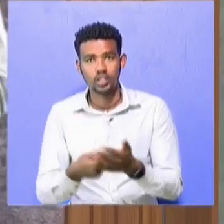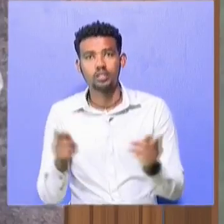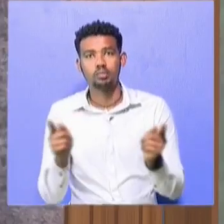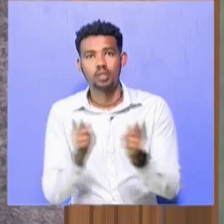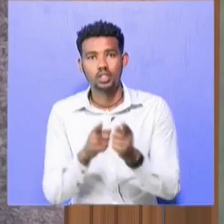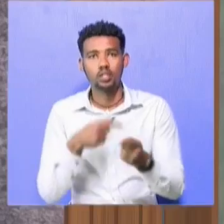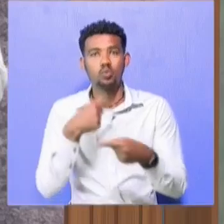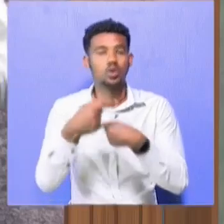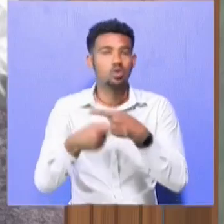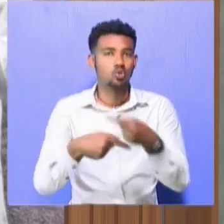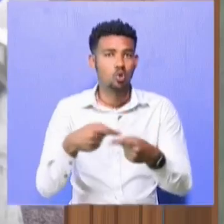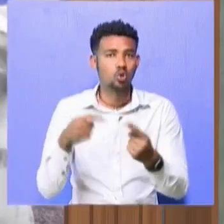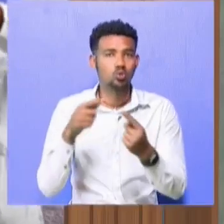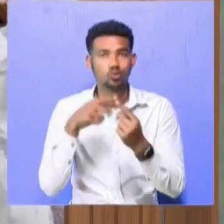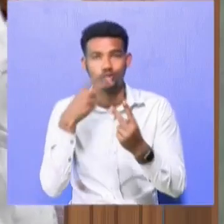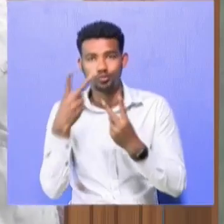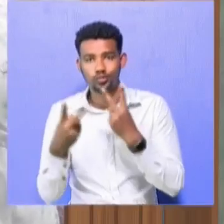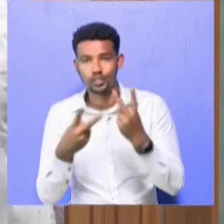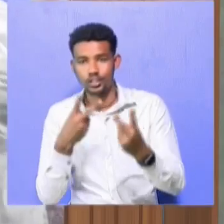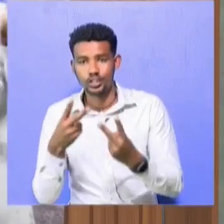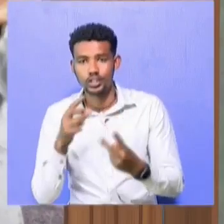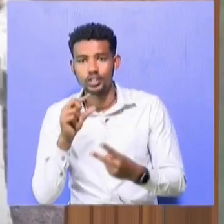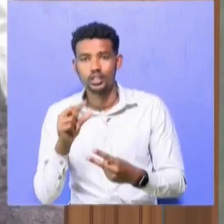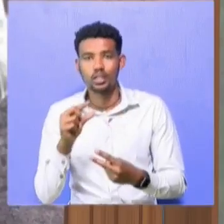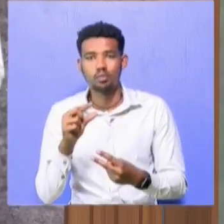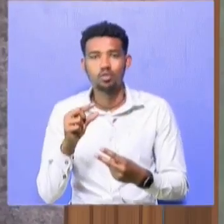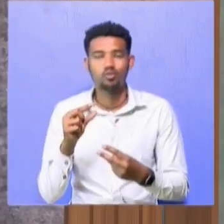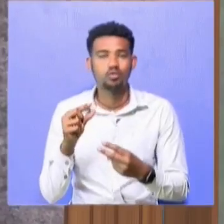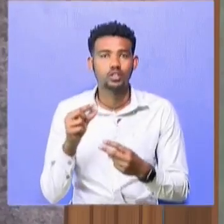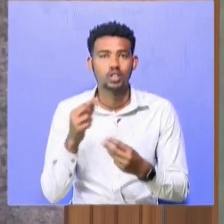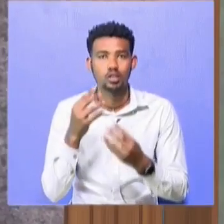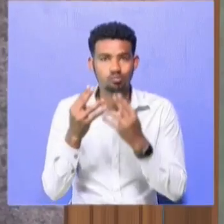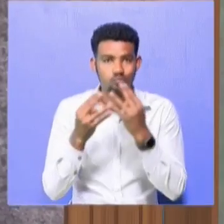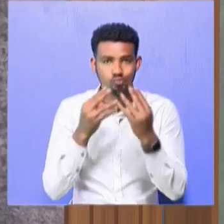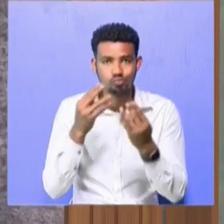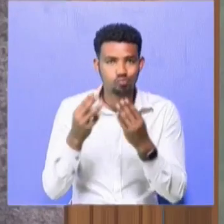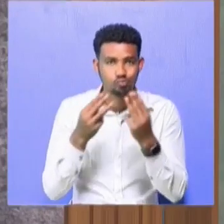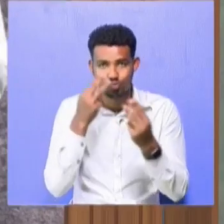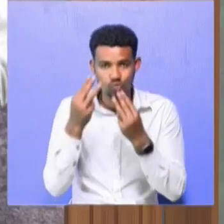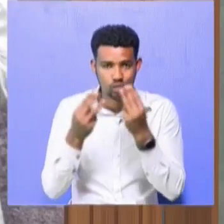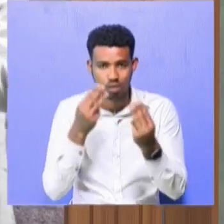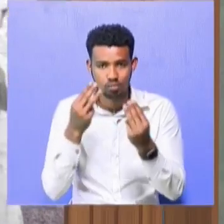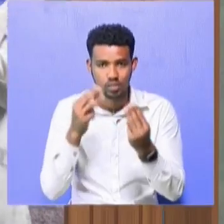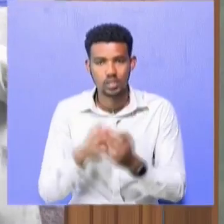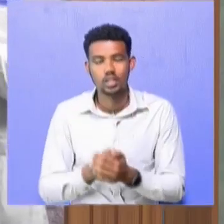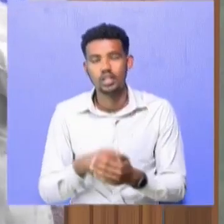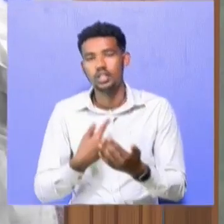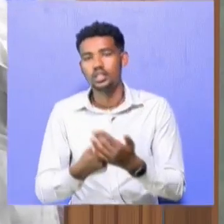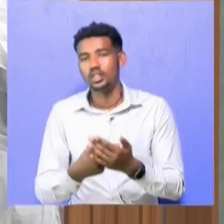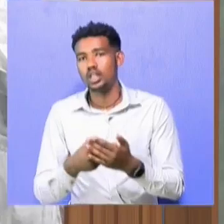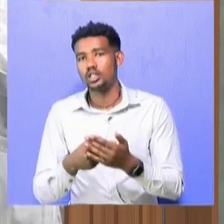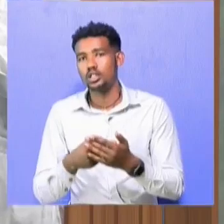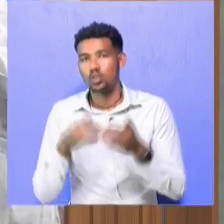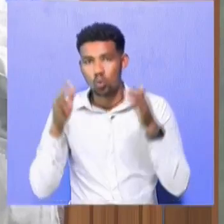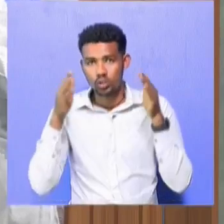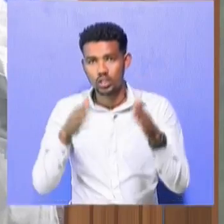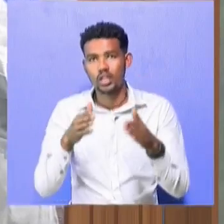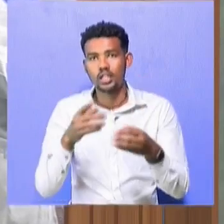and visit some of the museums that concerns about